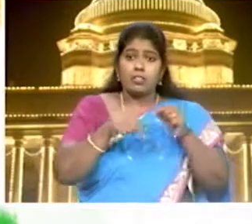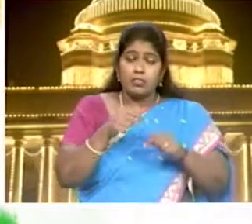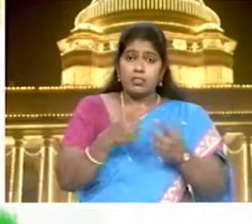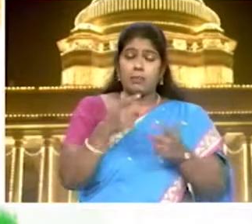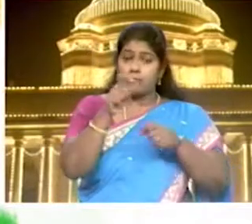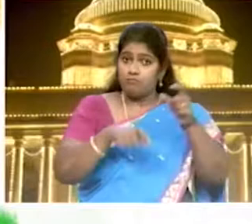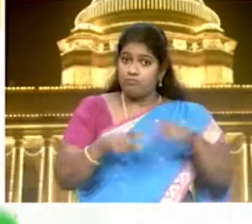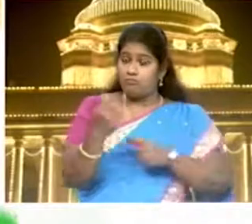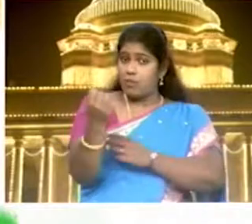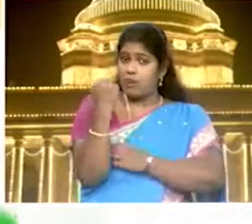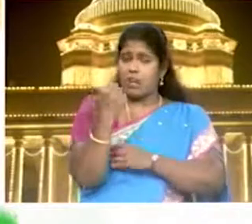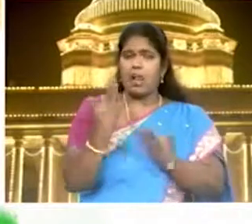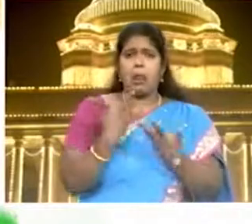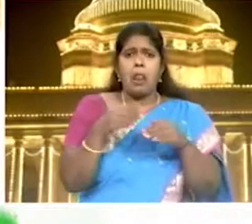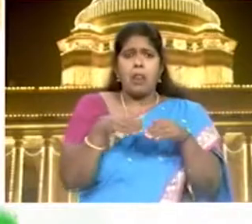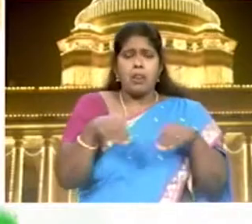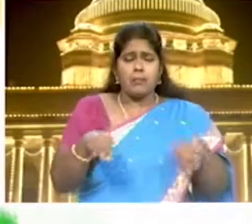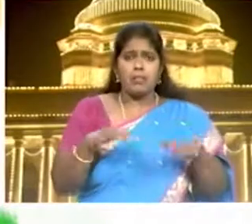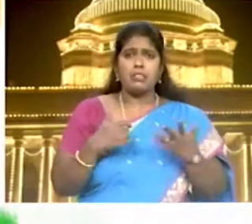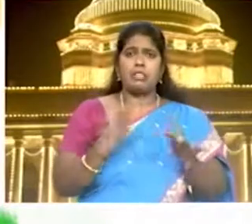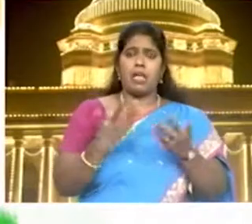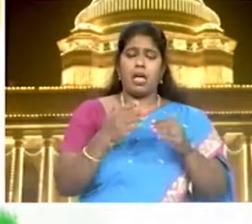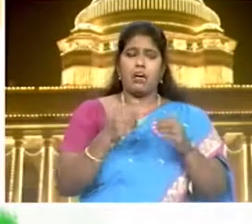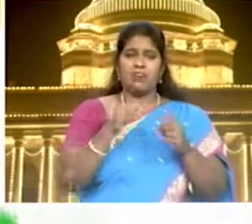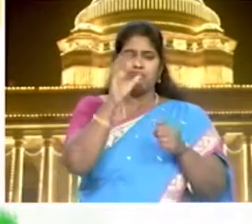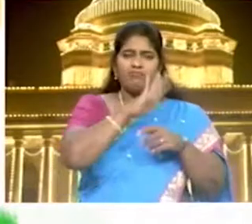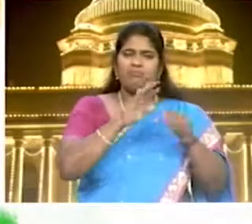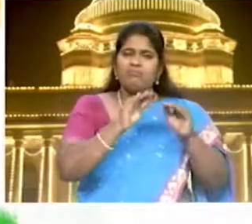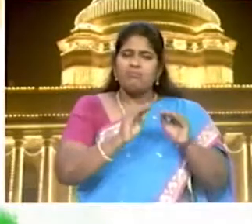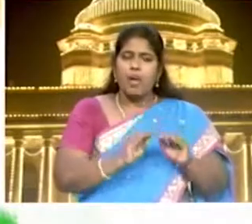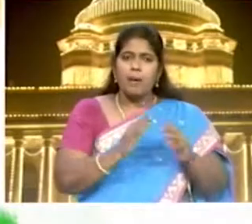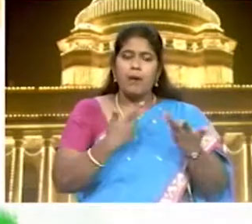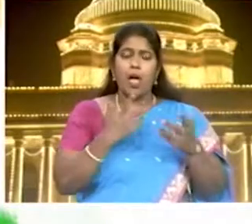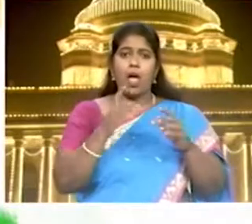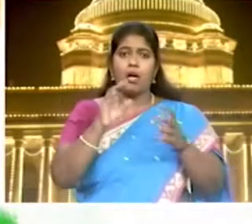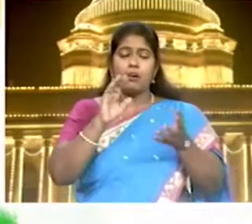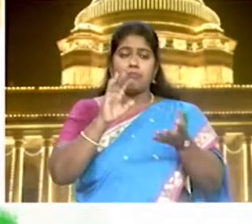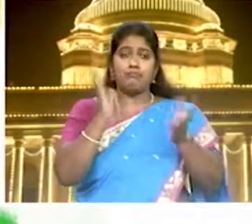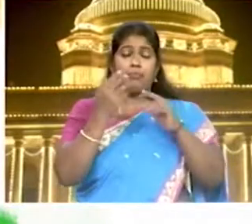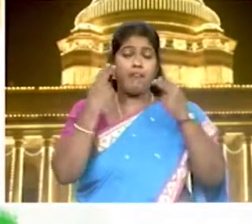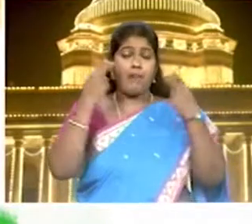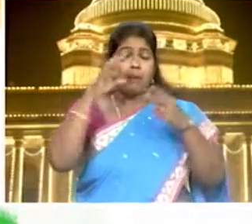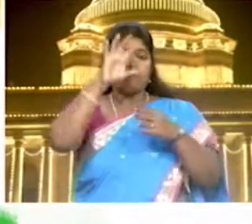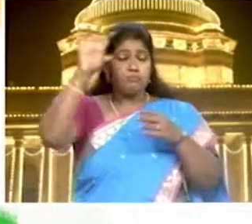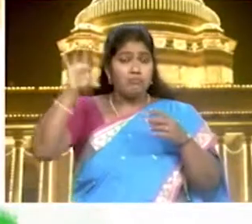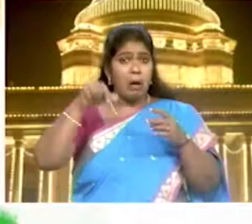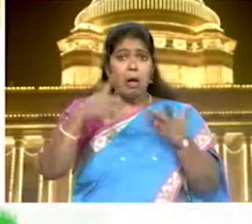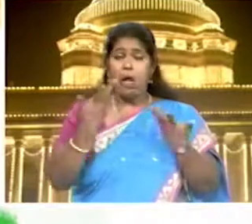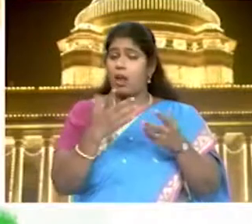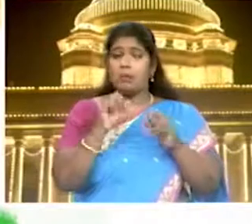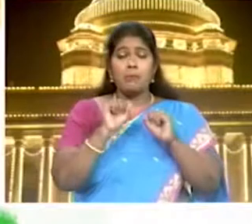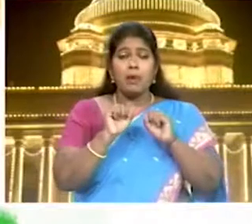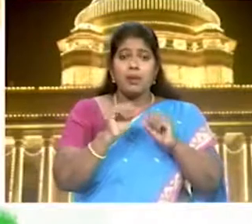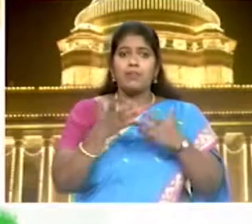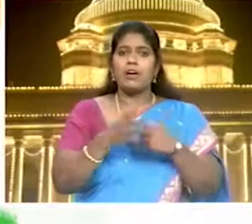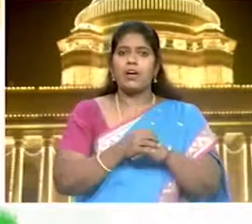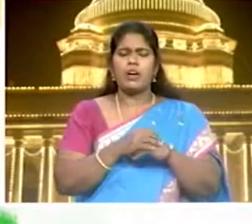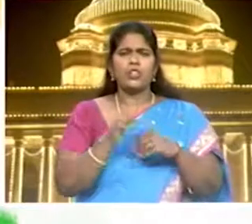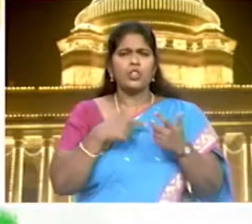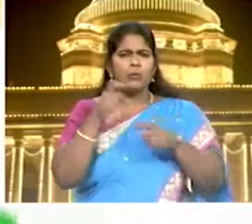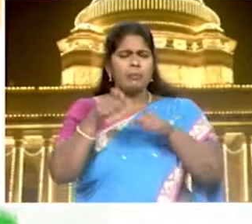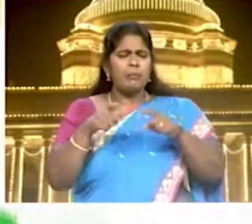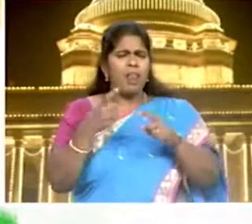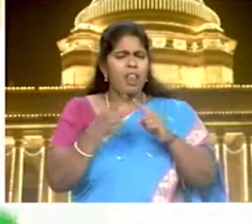economically advanced nation. India, after so many years of exploitation at the hands of foreign rulers,